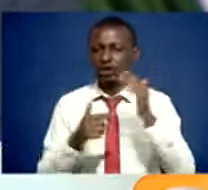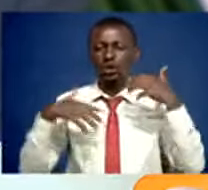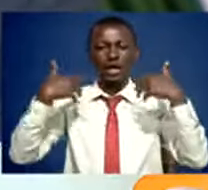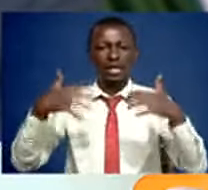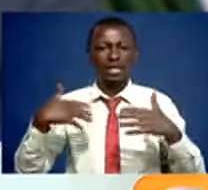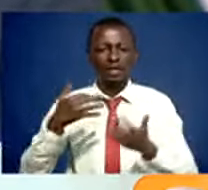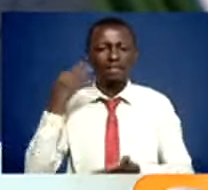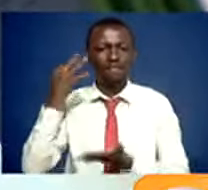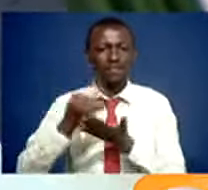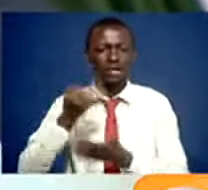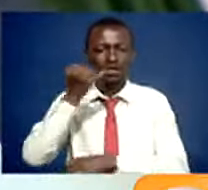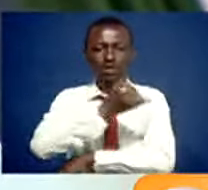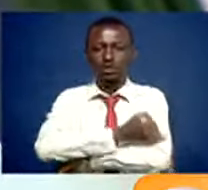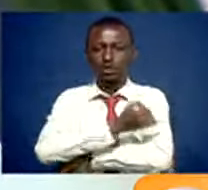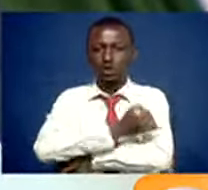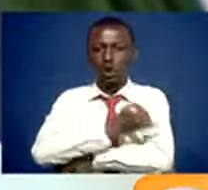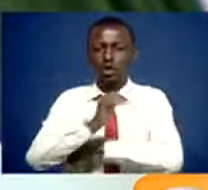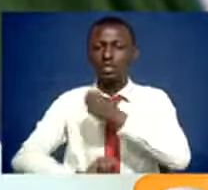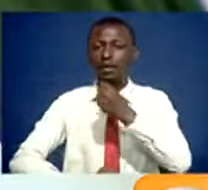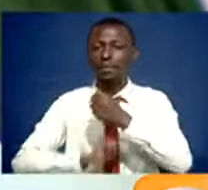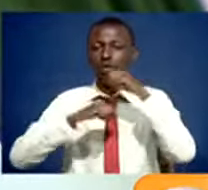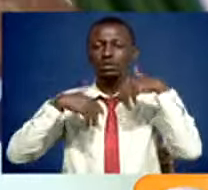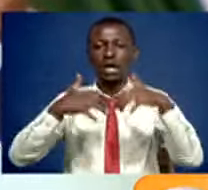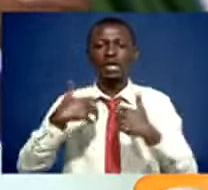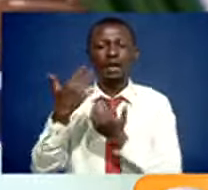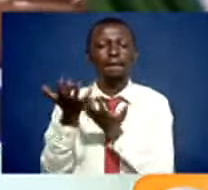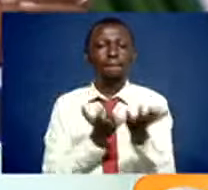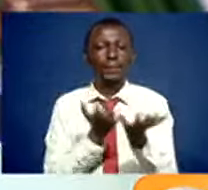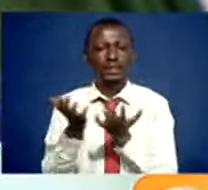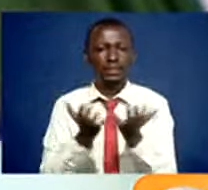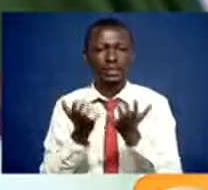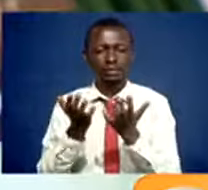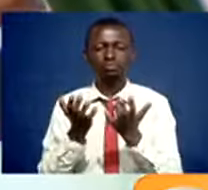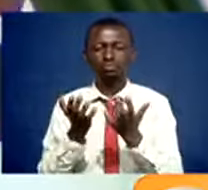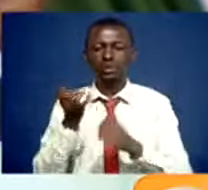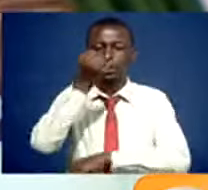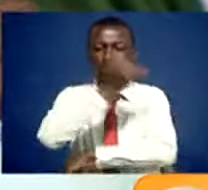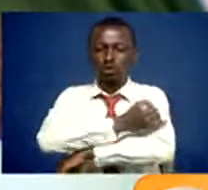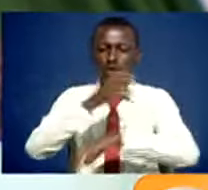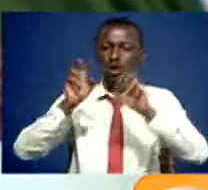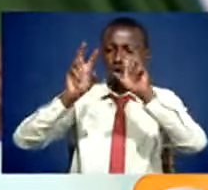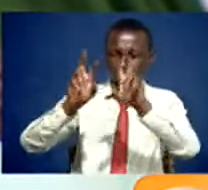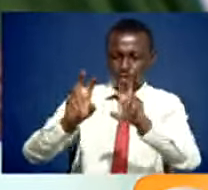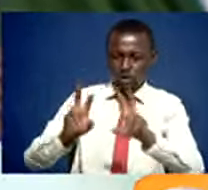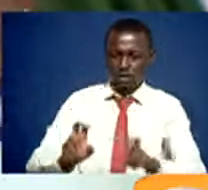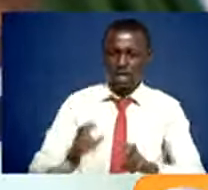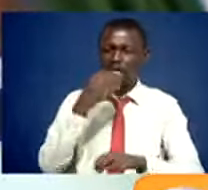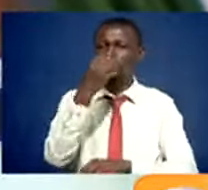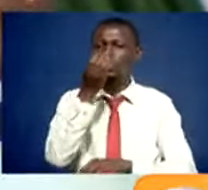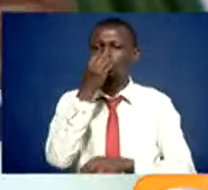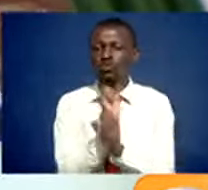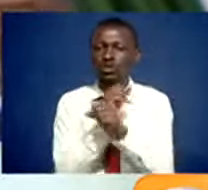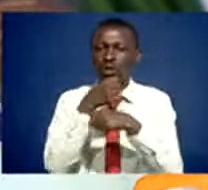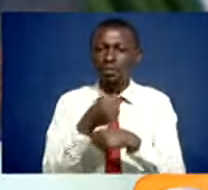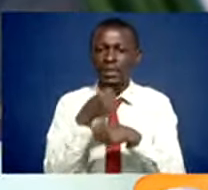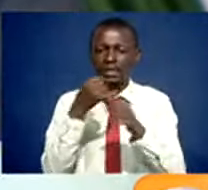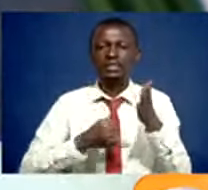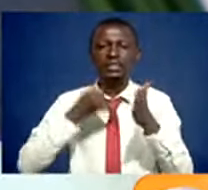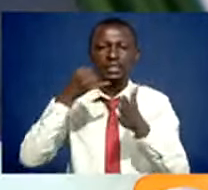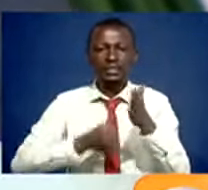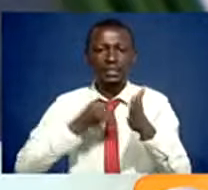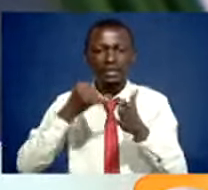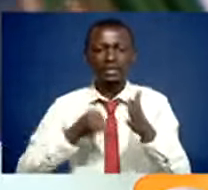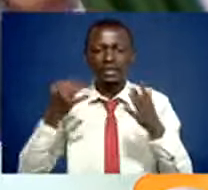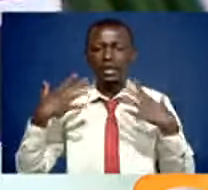financial institutions supporting agribusiness, research institutions, food processing entities, ambassadors of our